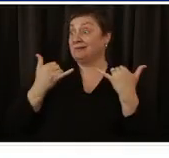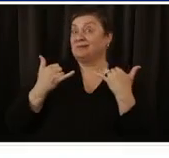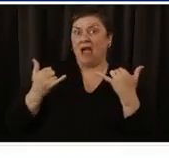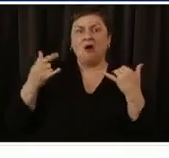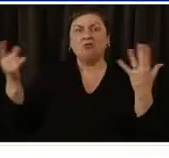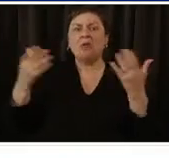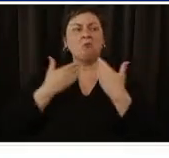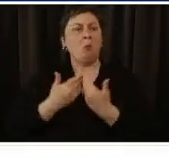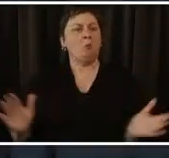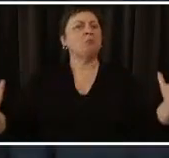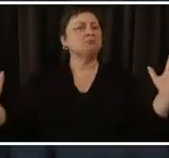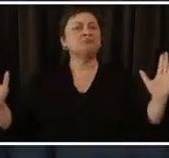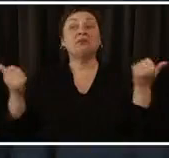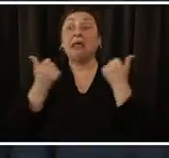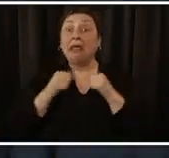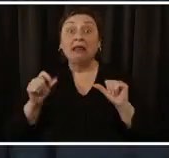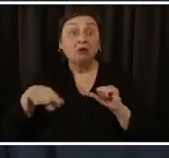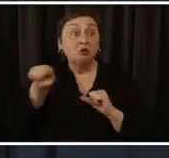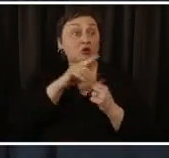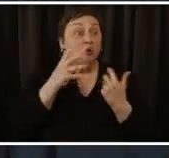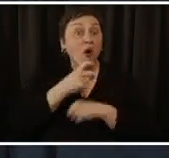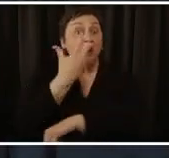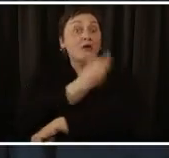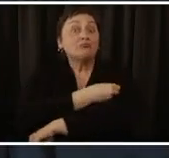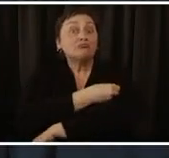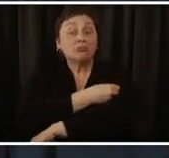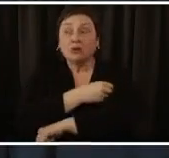system for anybody seeking a COVID vaccination can